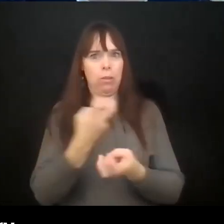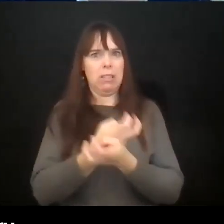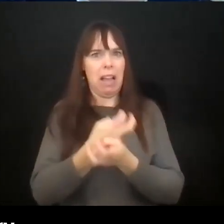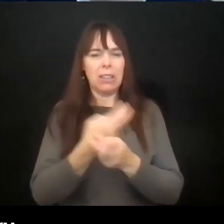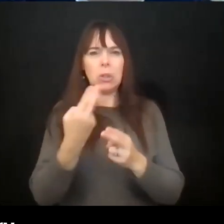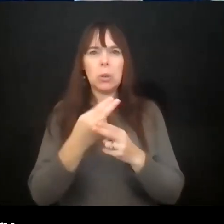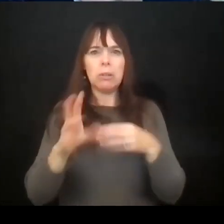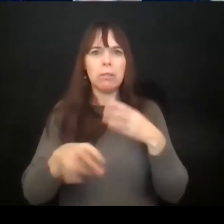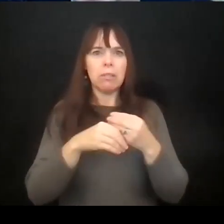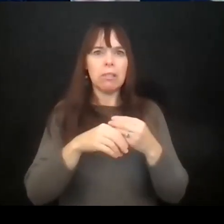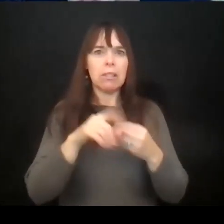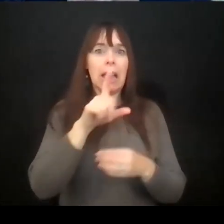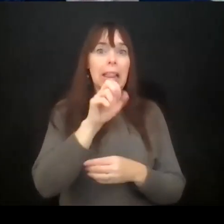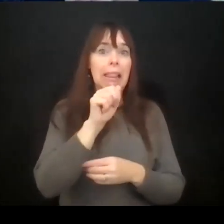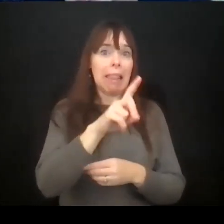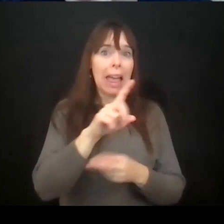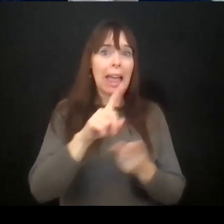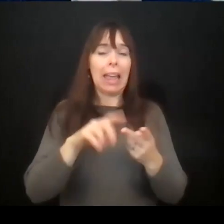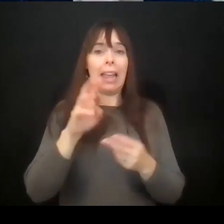and mercury,